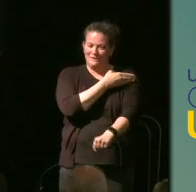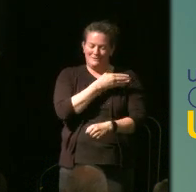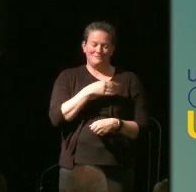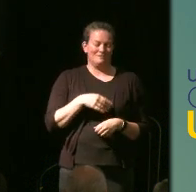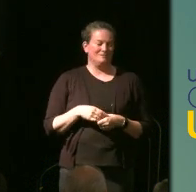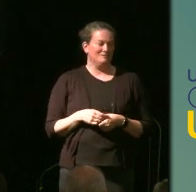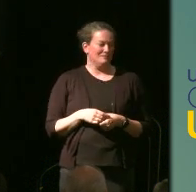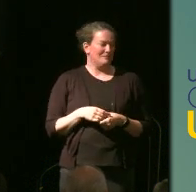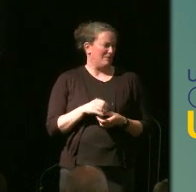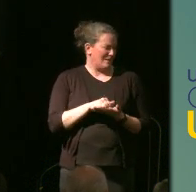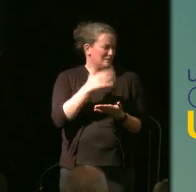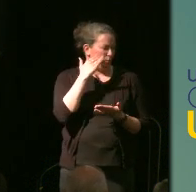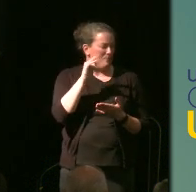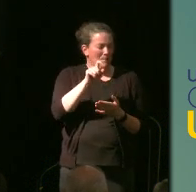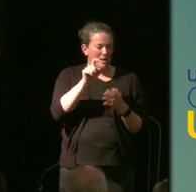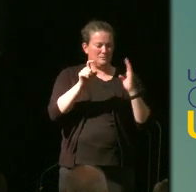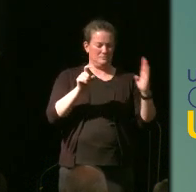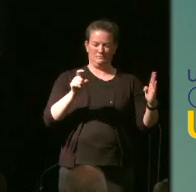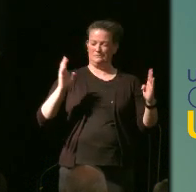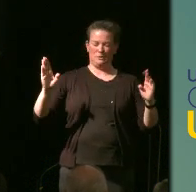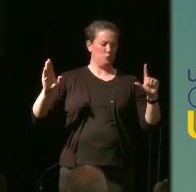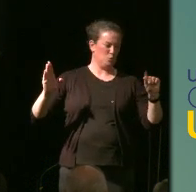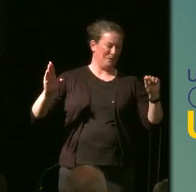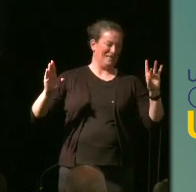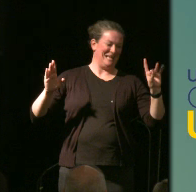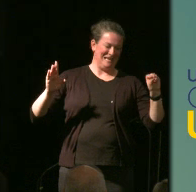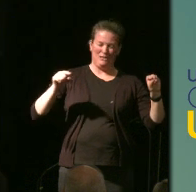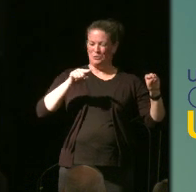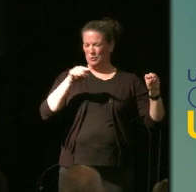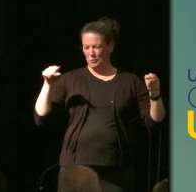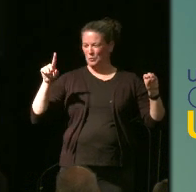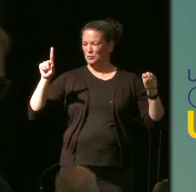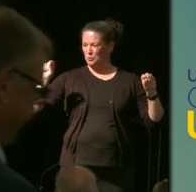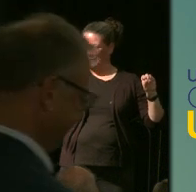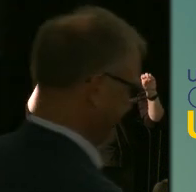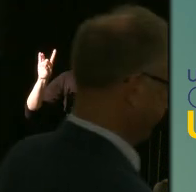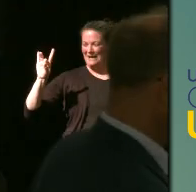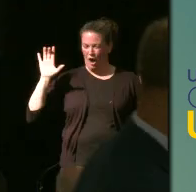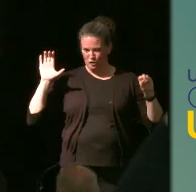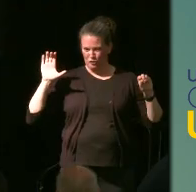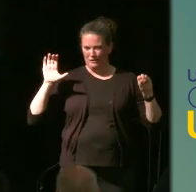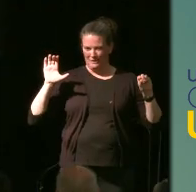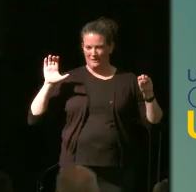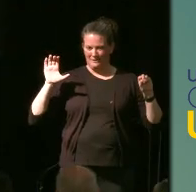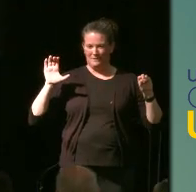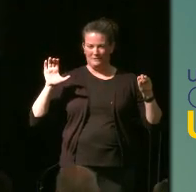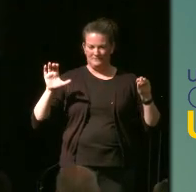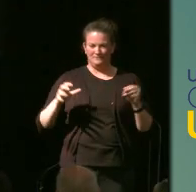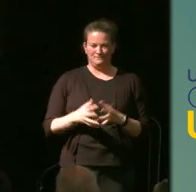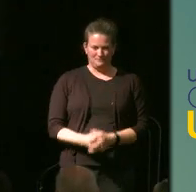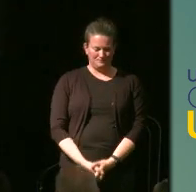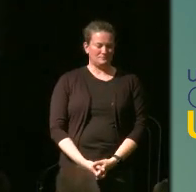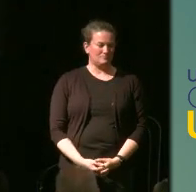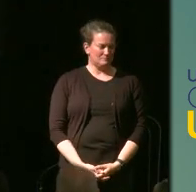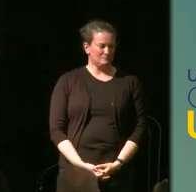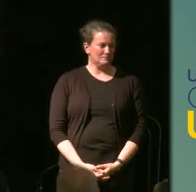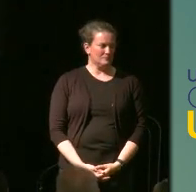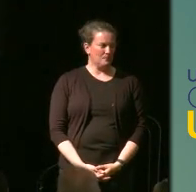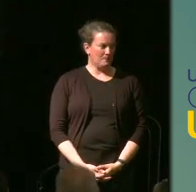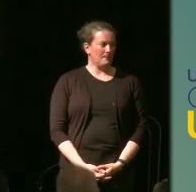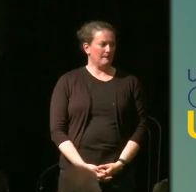vision, and that's why. The last point on there is very, very important too, and it's another piece of information that came from our friends at the Cleveland Clinic who looked at our